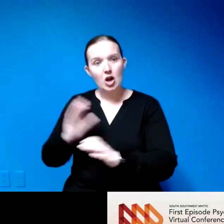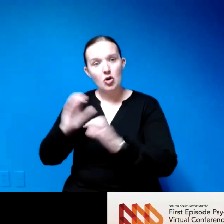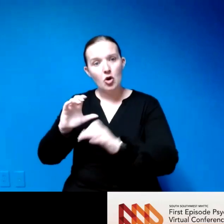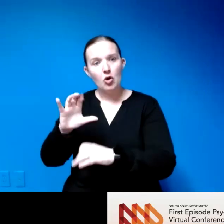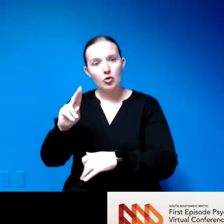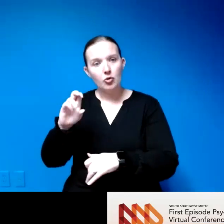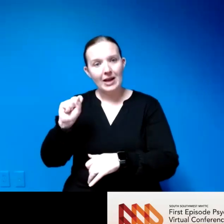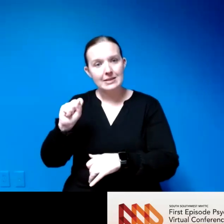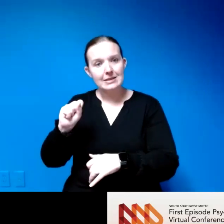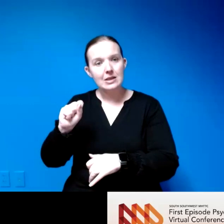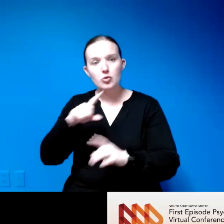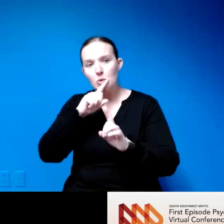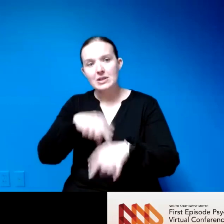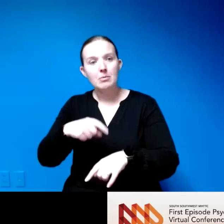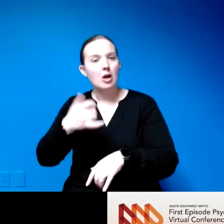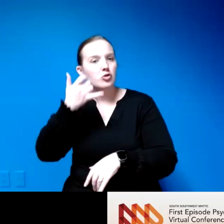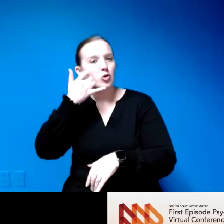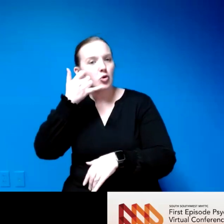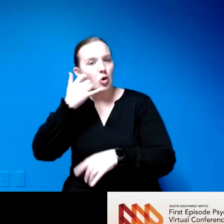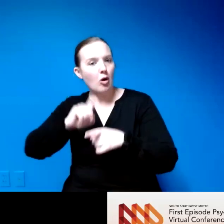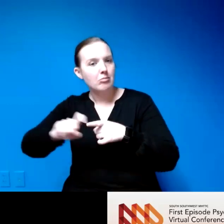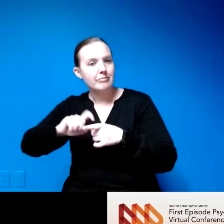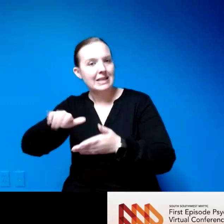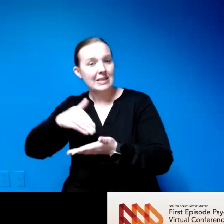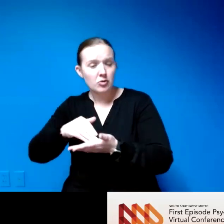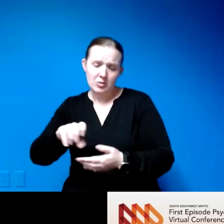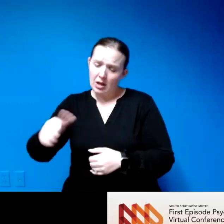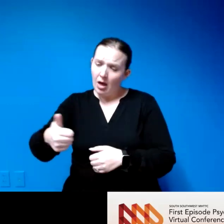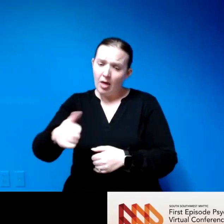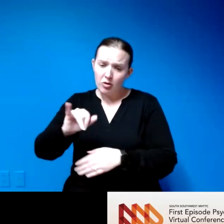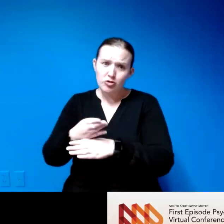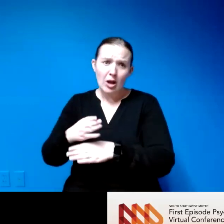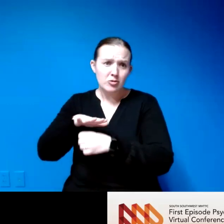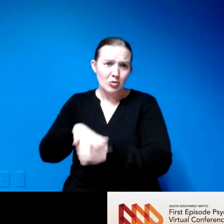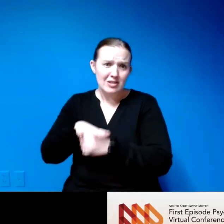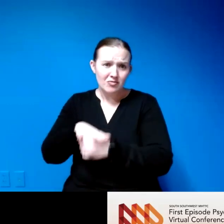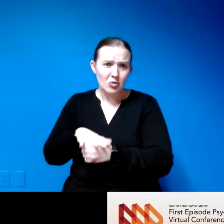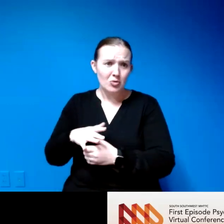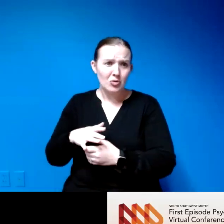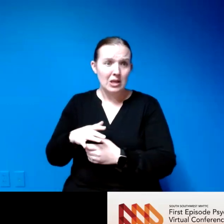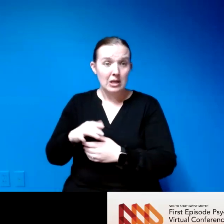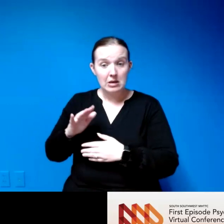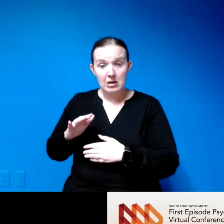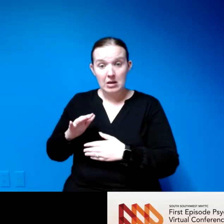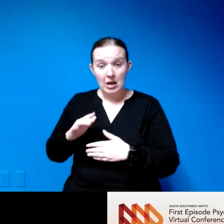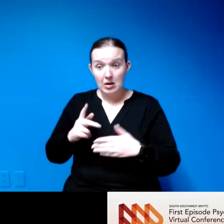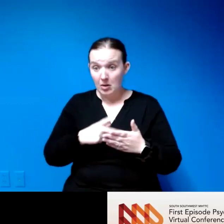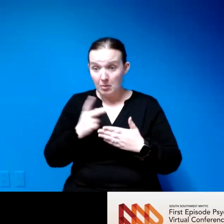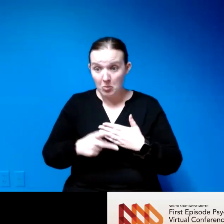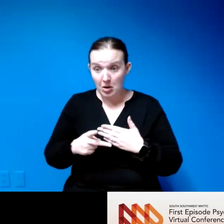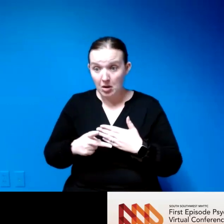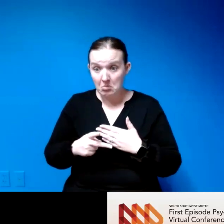response call center for 2 years, which is a very stressful job. And even within our program, he had become a natural